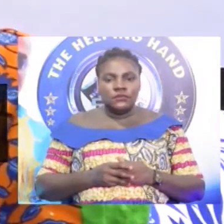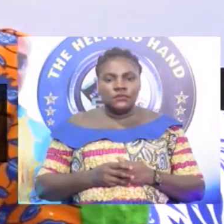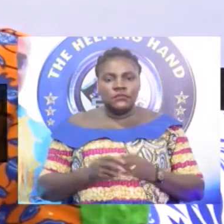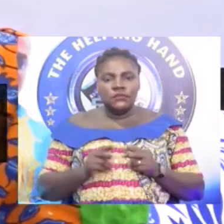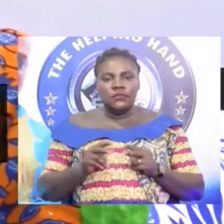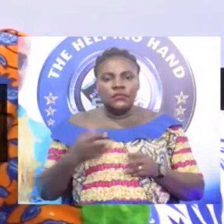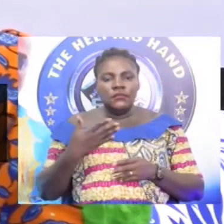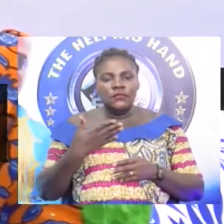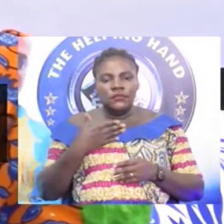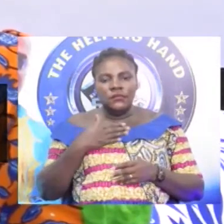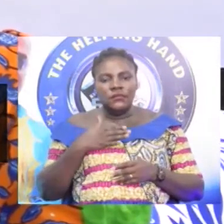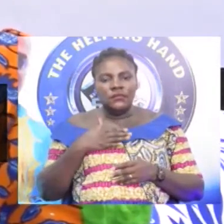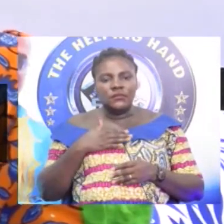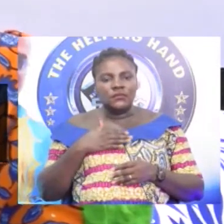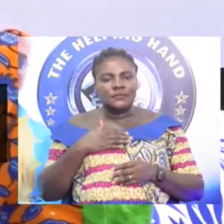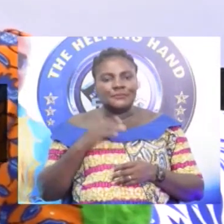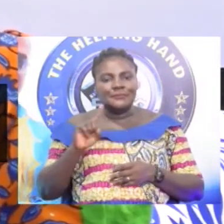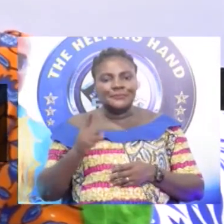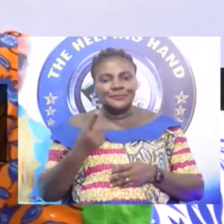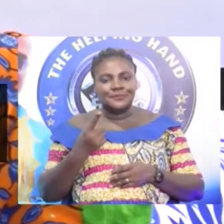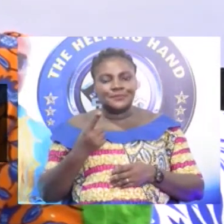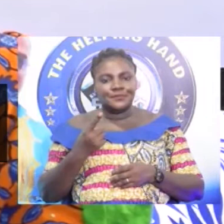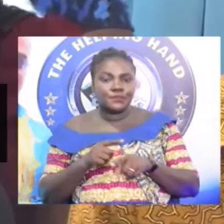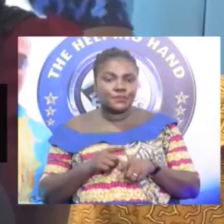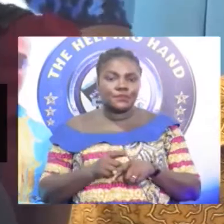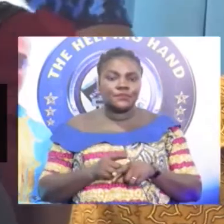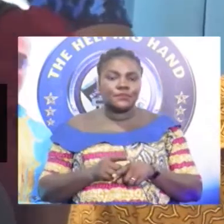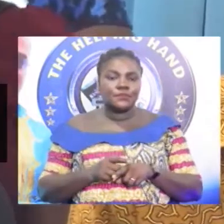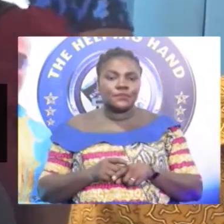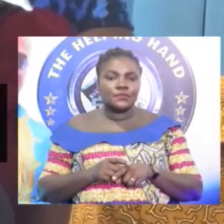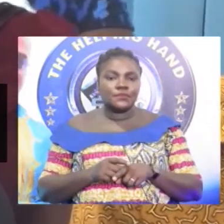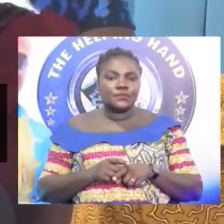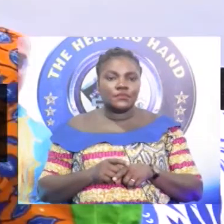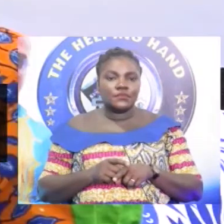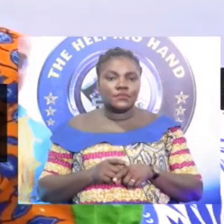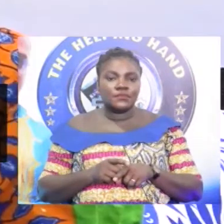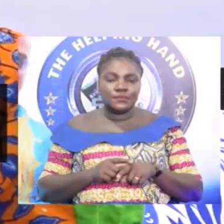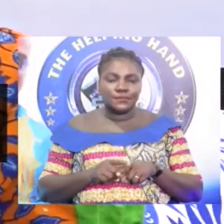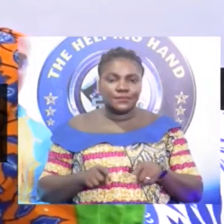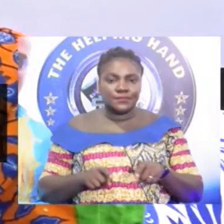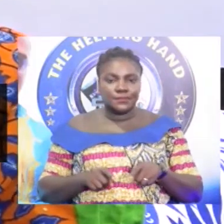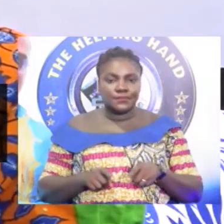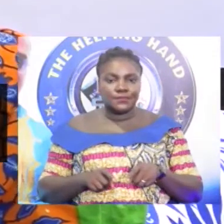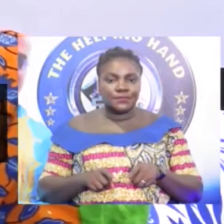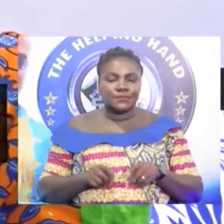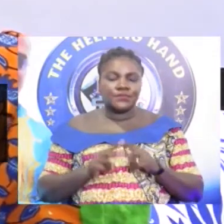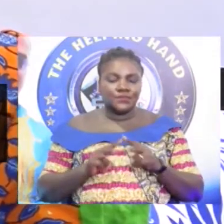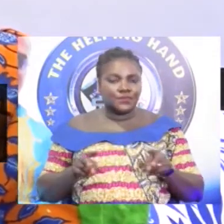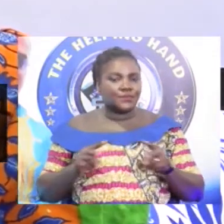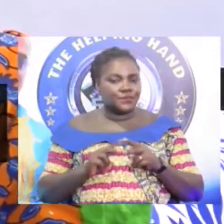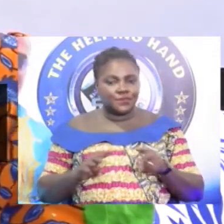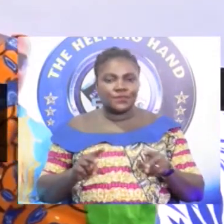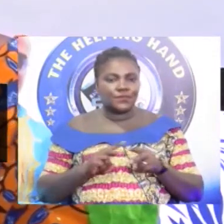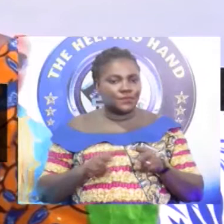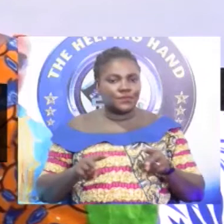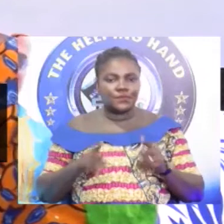Kolanumu, the first one, dear, I will work. Wow. And young girl, wow. To